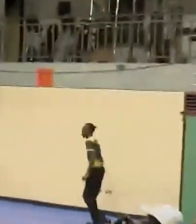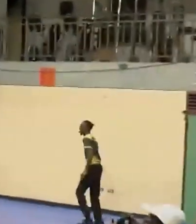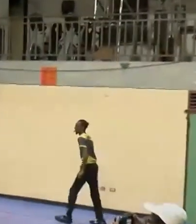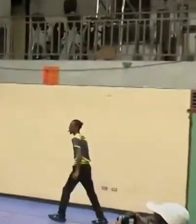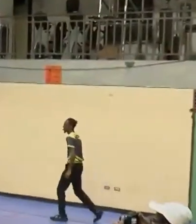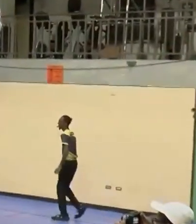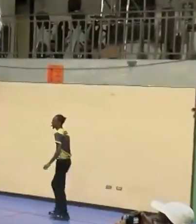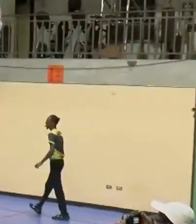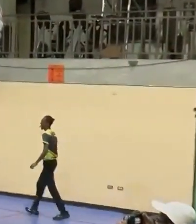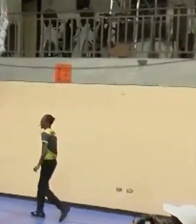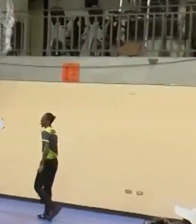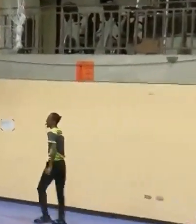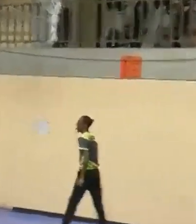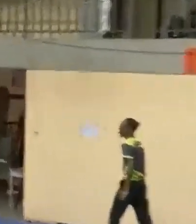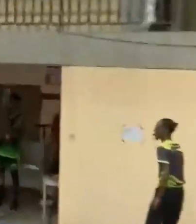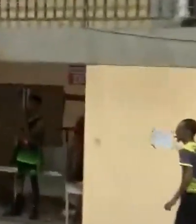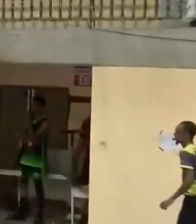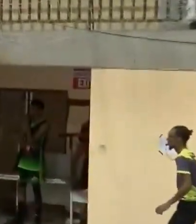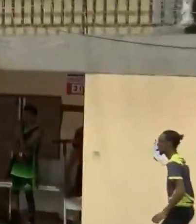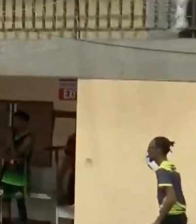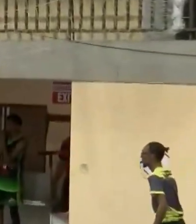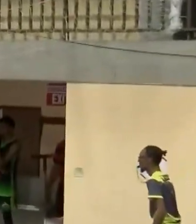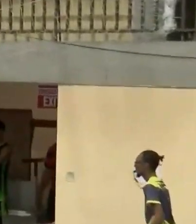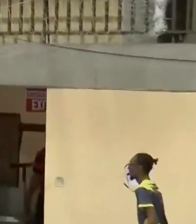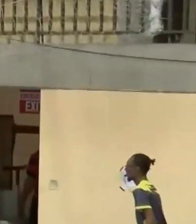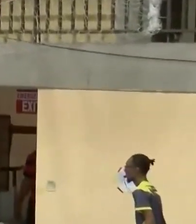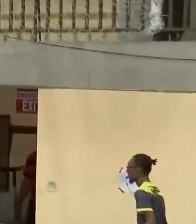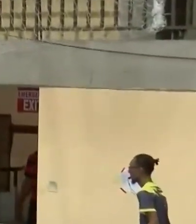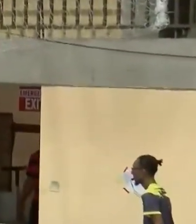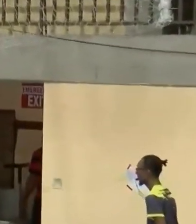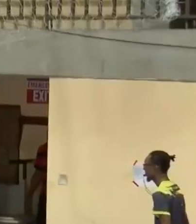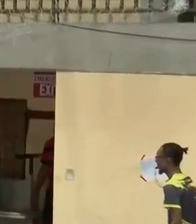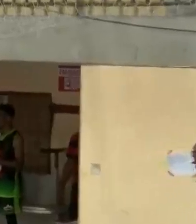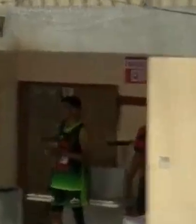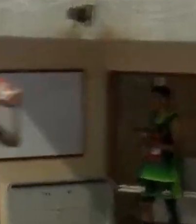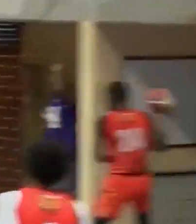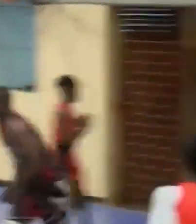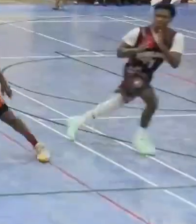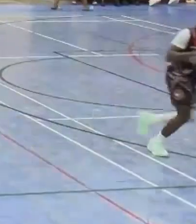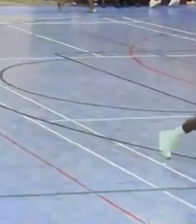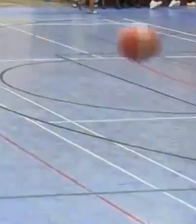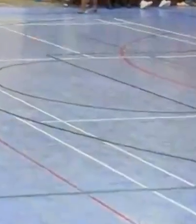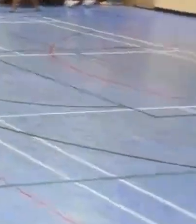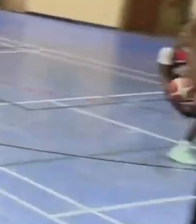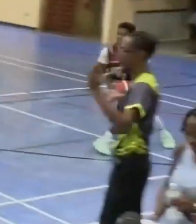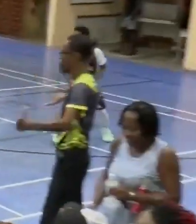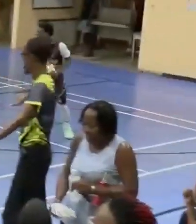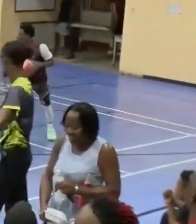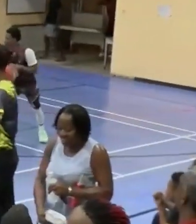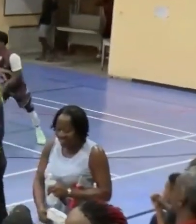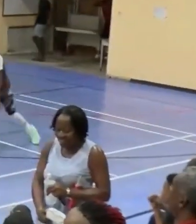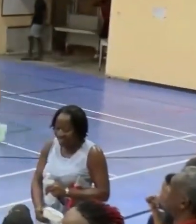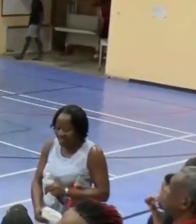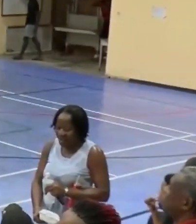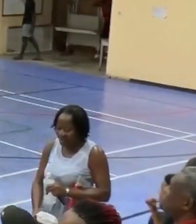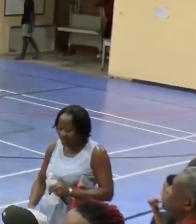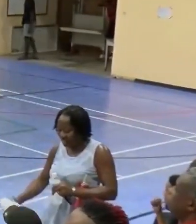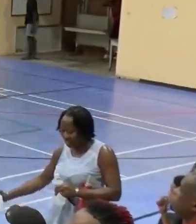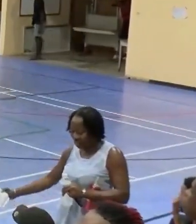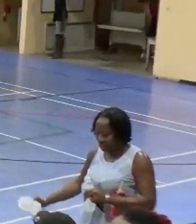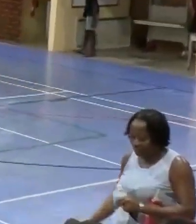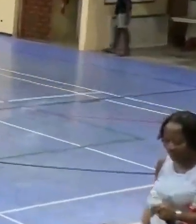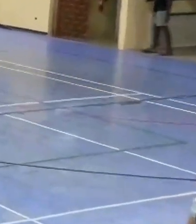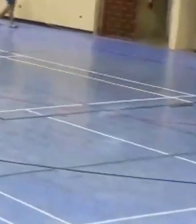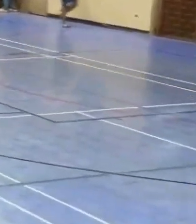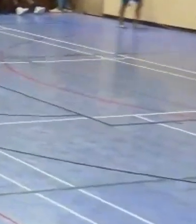still only had a 5-point lead at the half, 37-32. It was from the third quarter that the